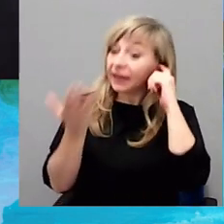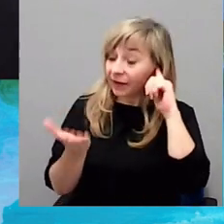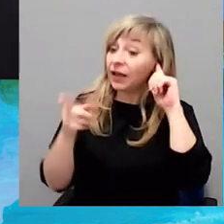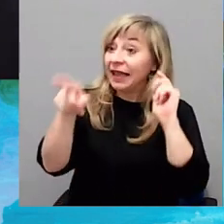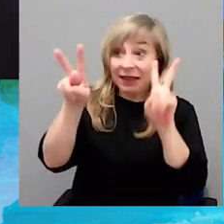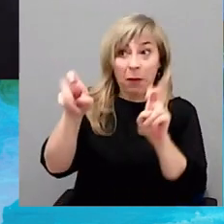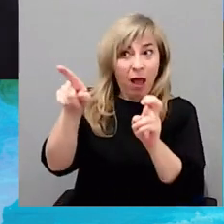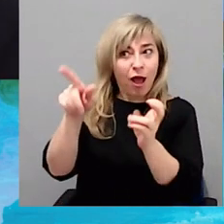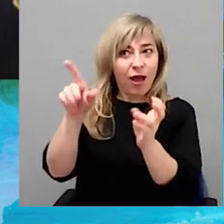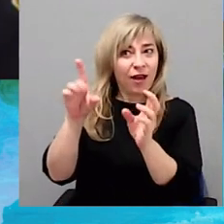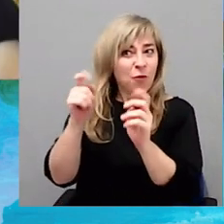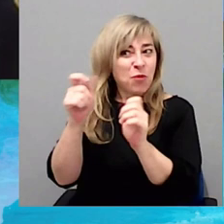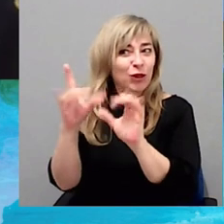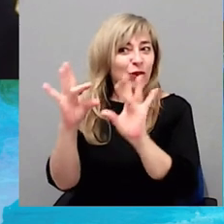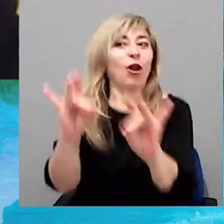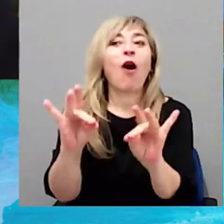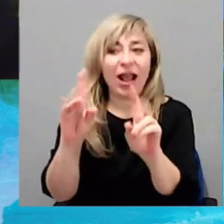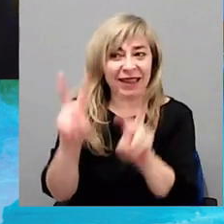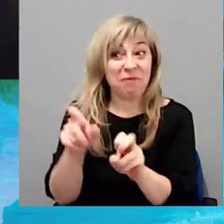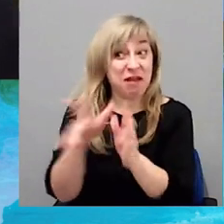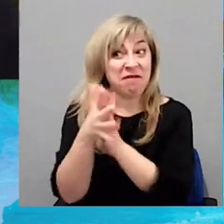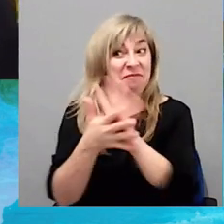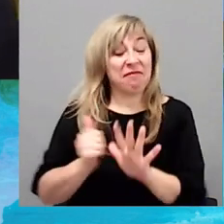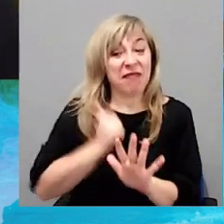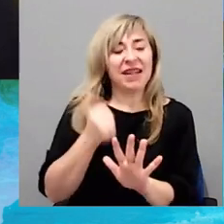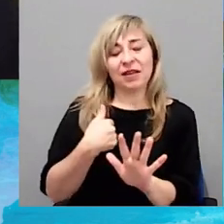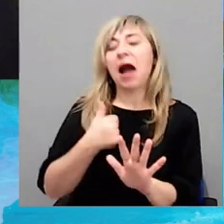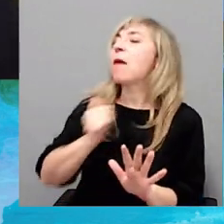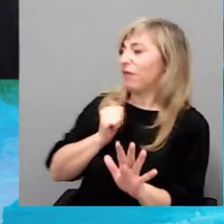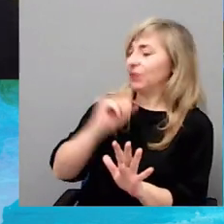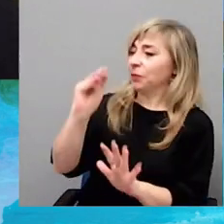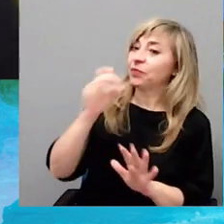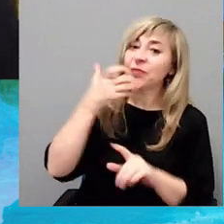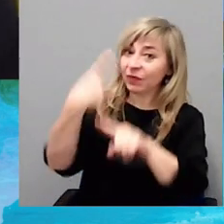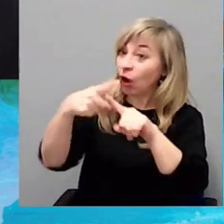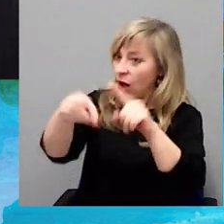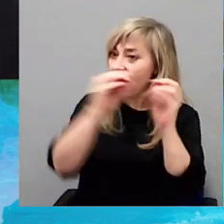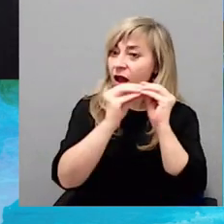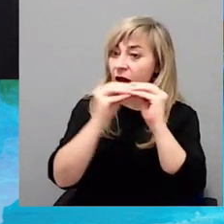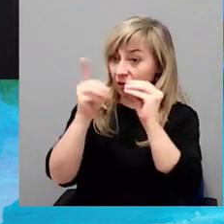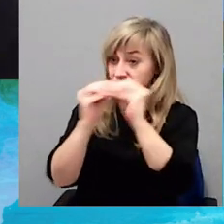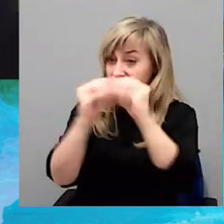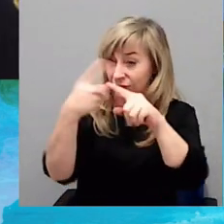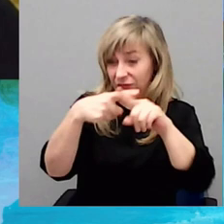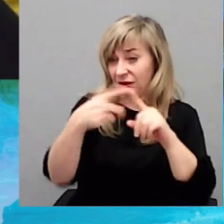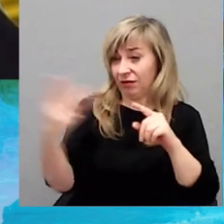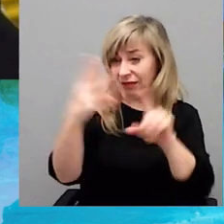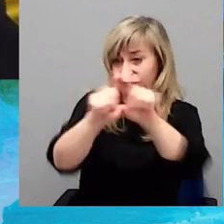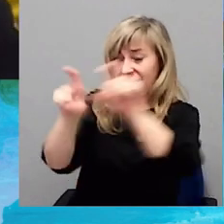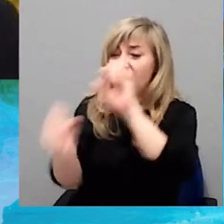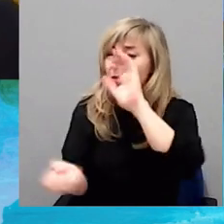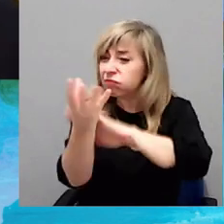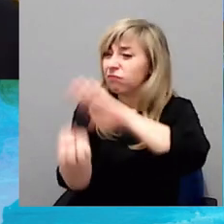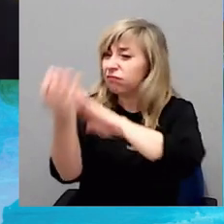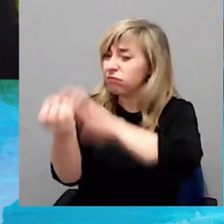la primera pregunta que se me ocurre. You've touched upon this subject. Yo tengo acceso a todo eso que vosotros estáis haciendo. But do I have access